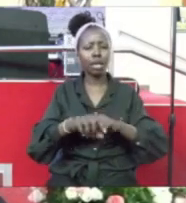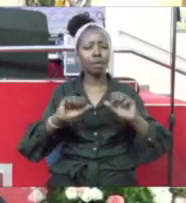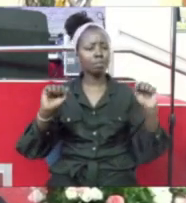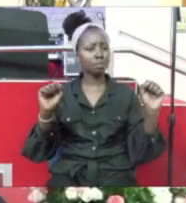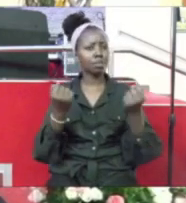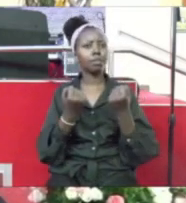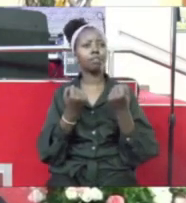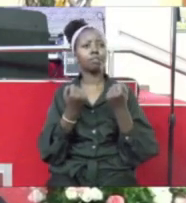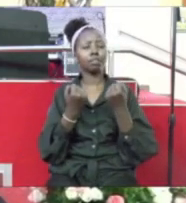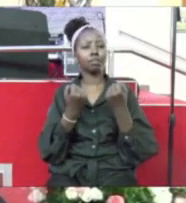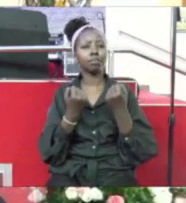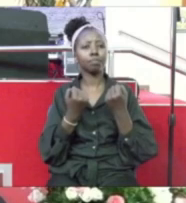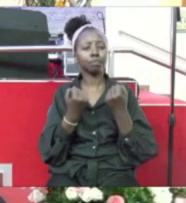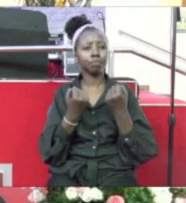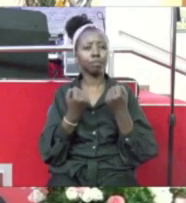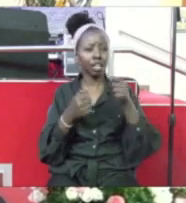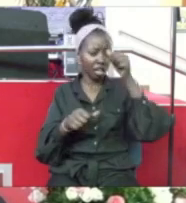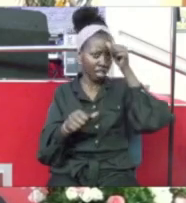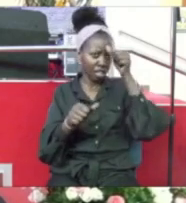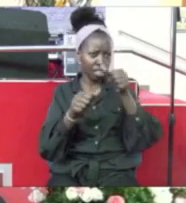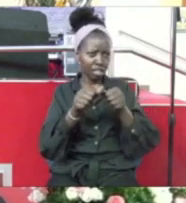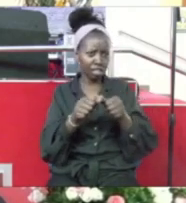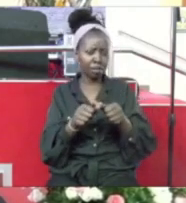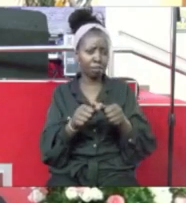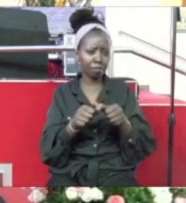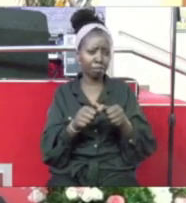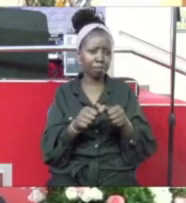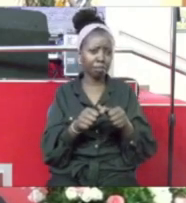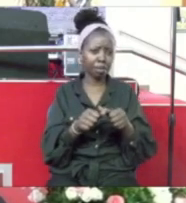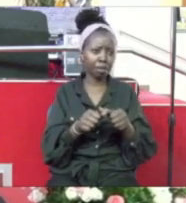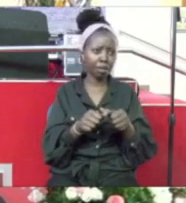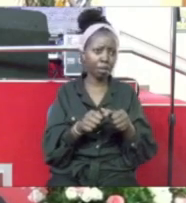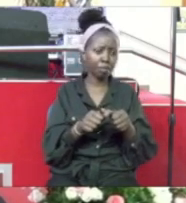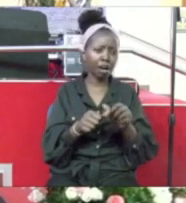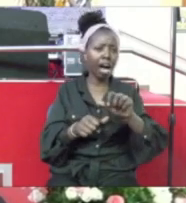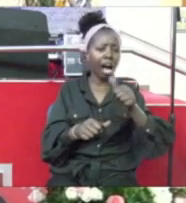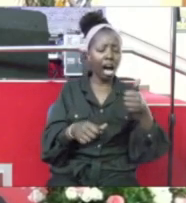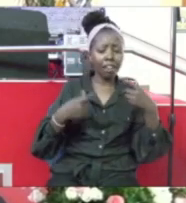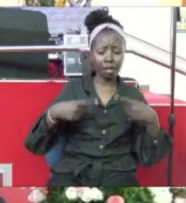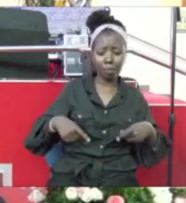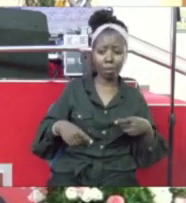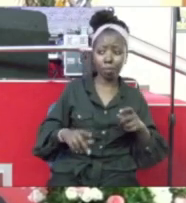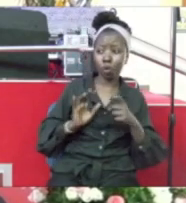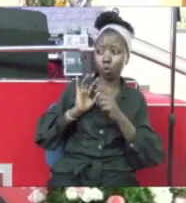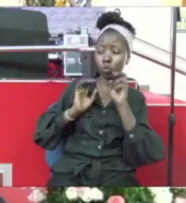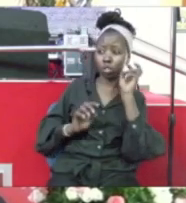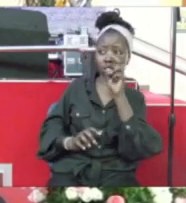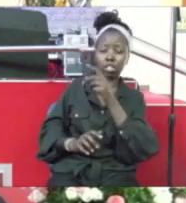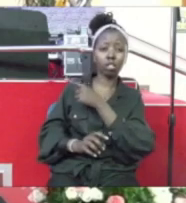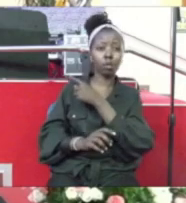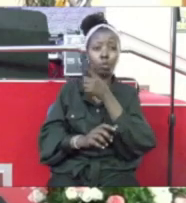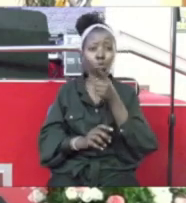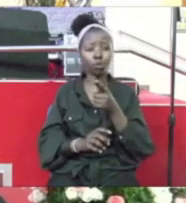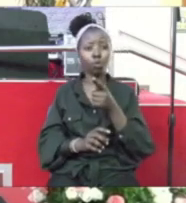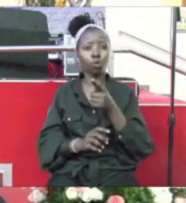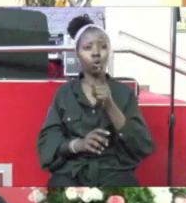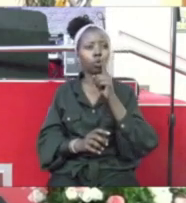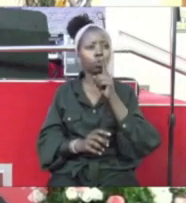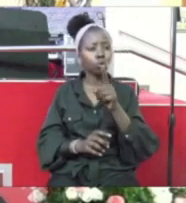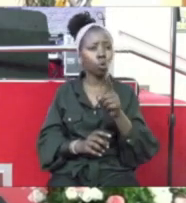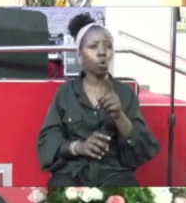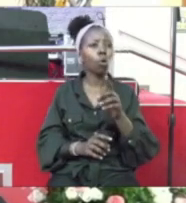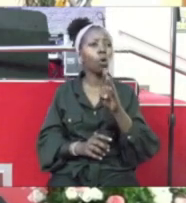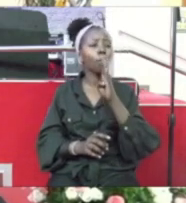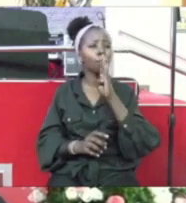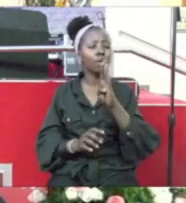sisi tunapookoka. Remember, we are a letter that is being read by others. Kumbuka sisi ni barua ambayo inasoma na watu wengine. So let's be good